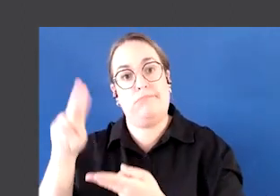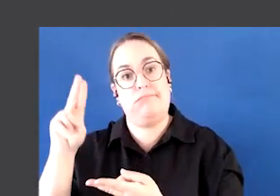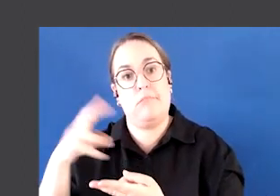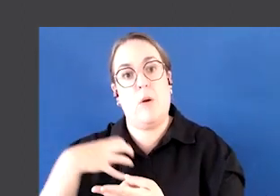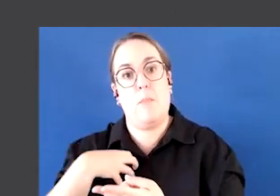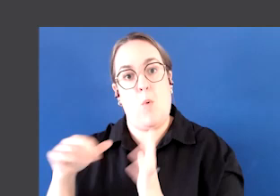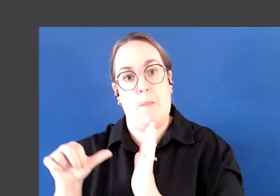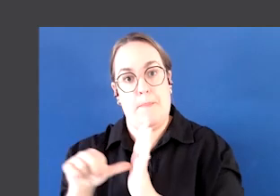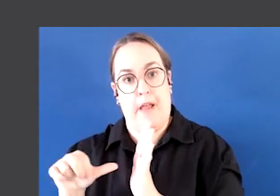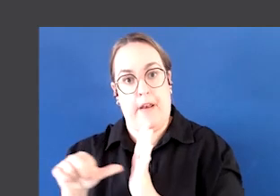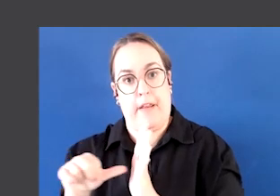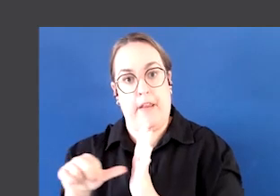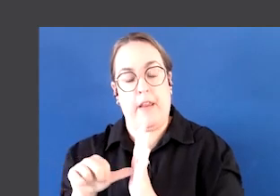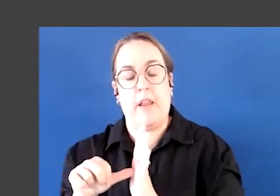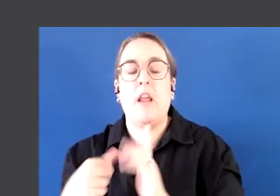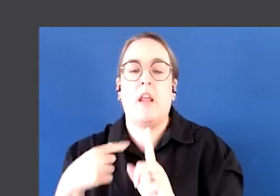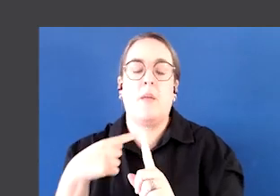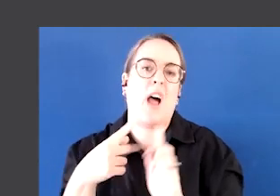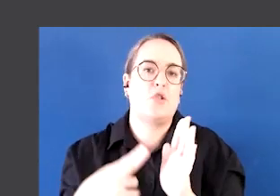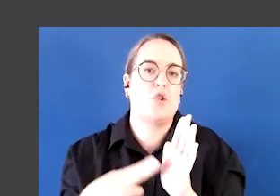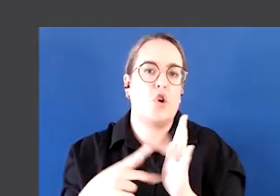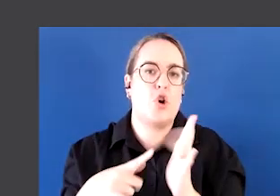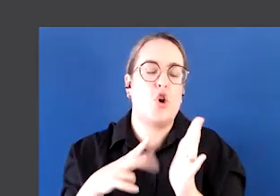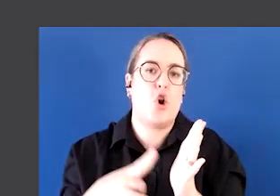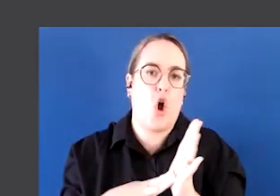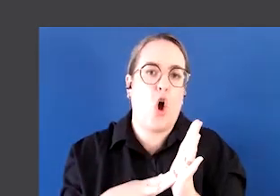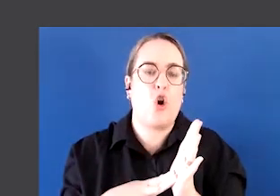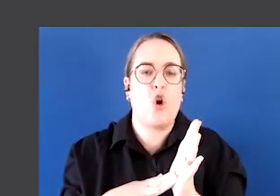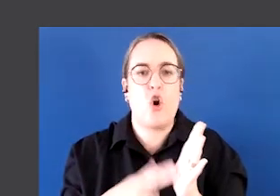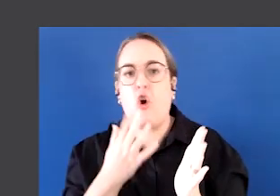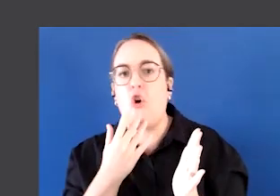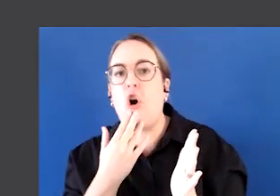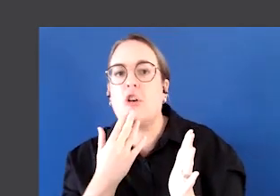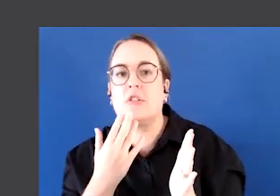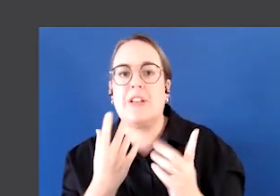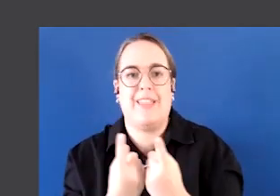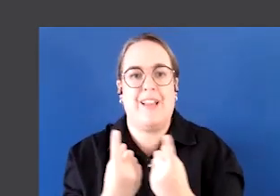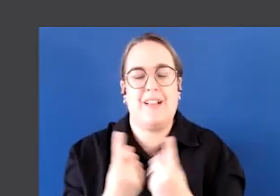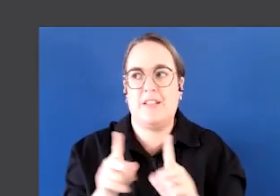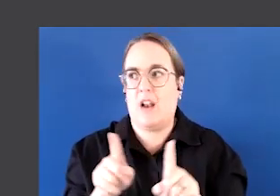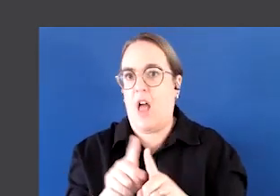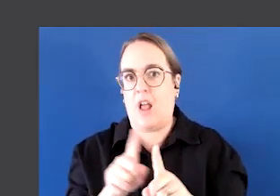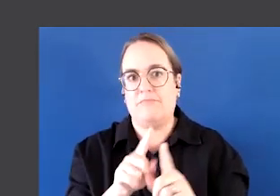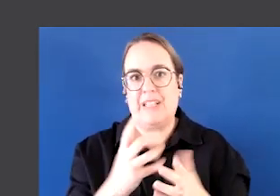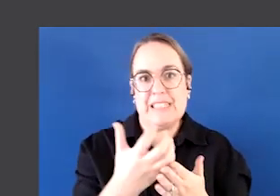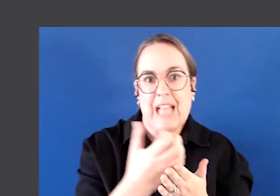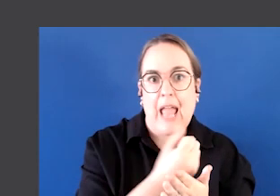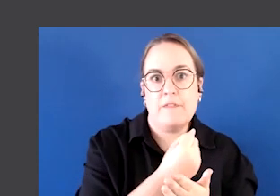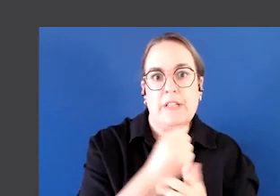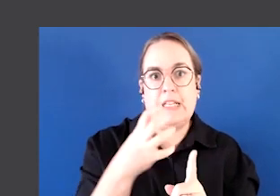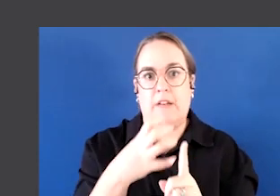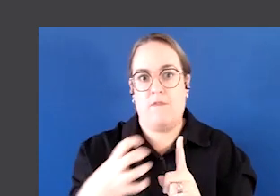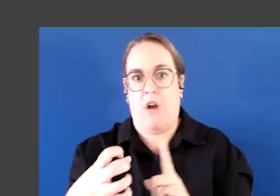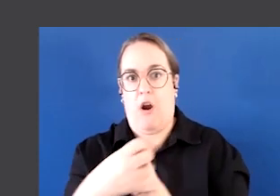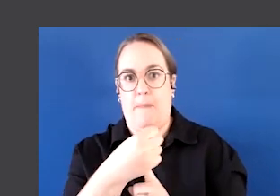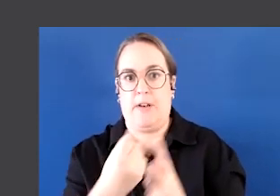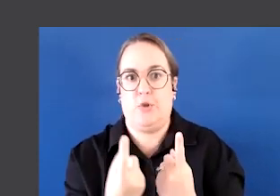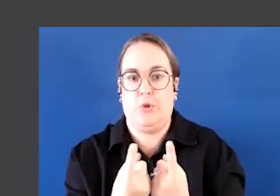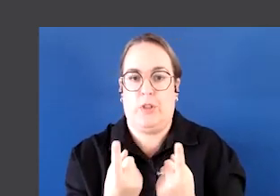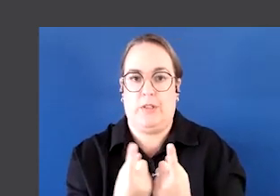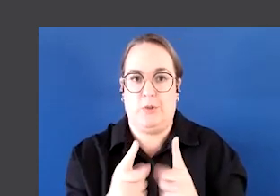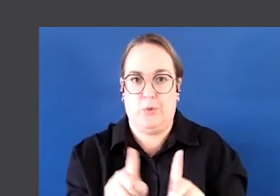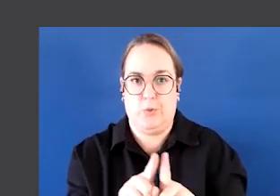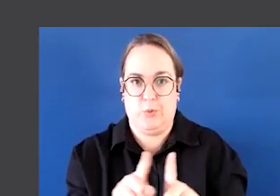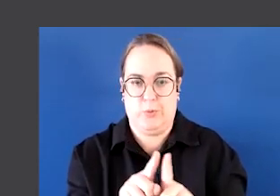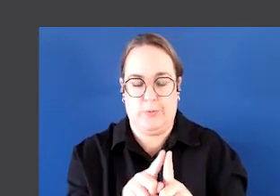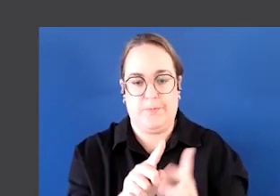to both performance in relation to cost, but also non-cost elements as well, for example, excellent safety and environmental performance.